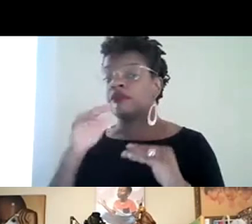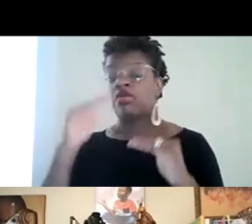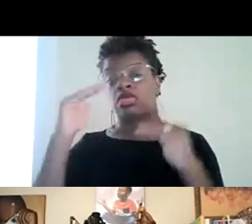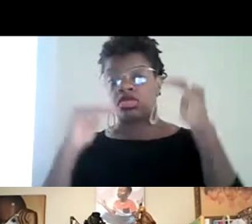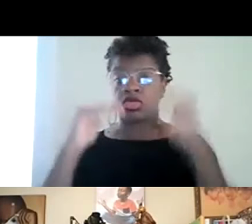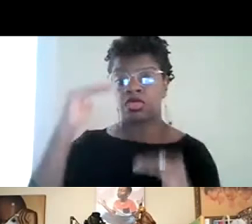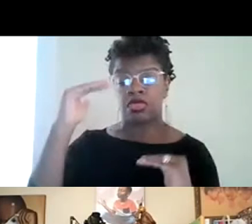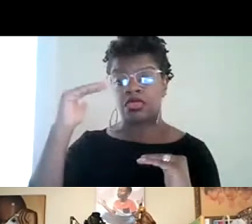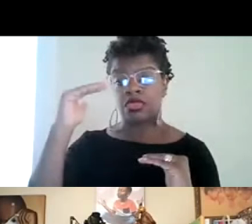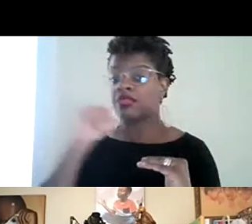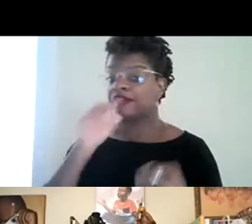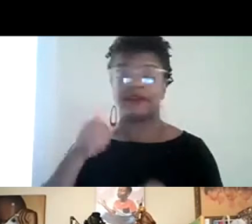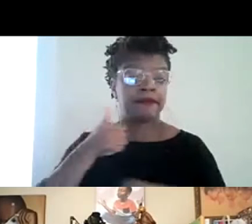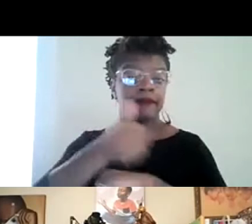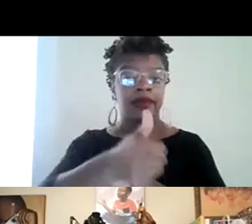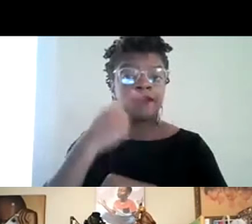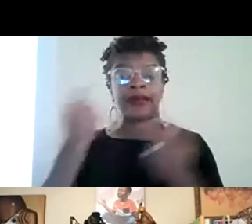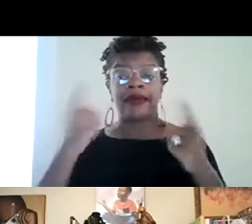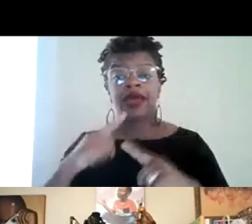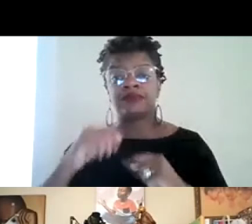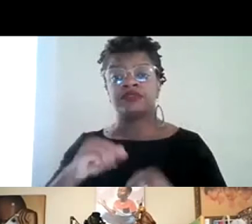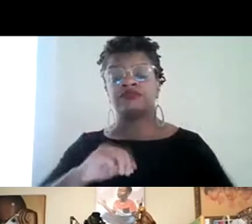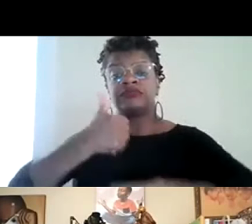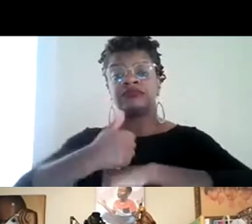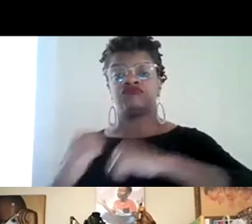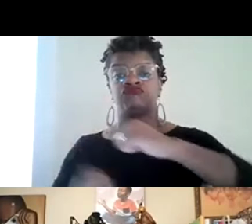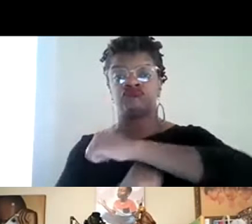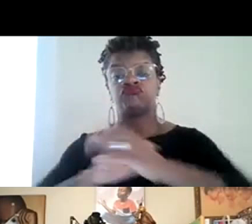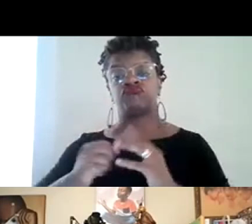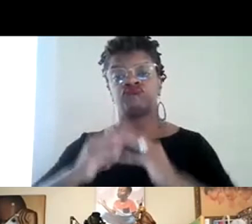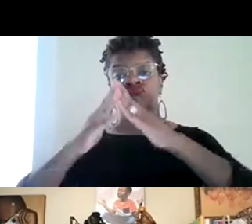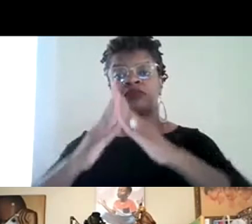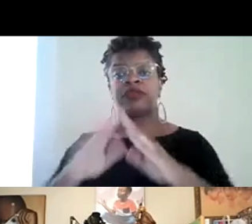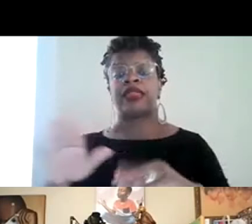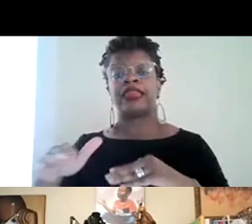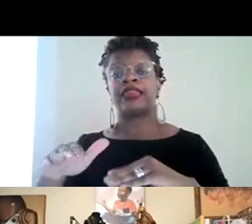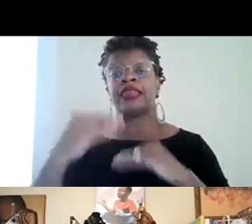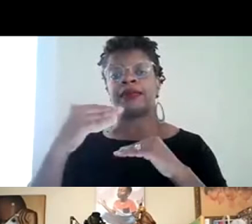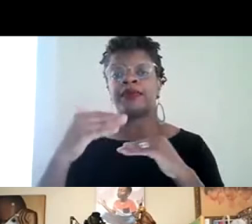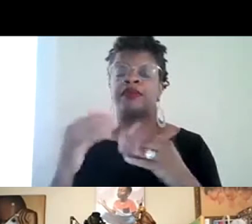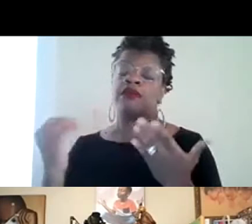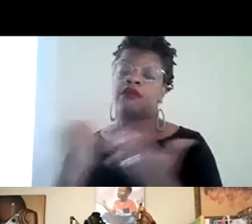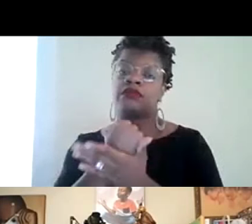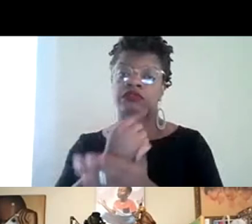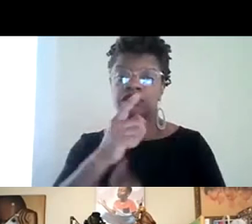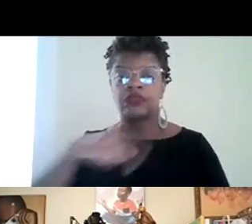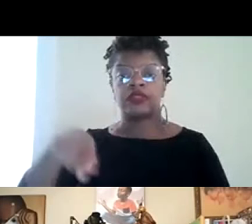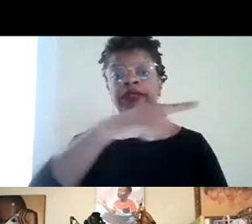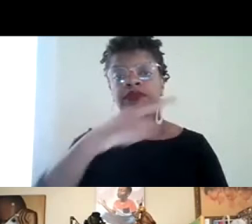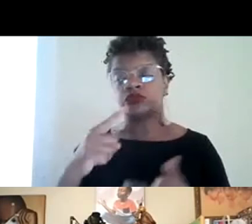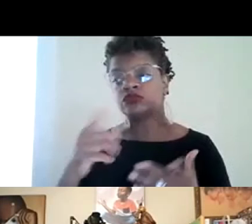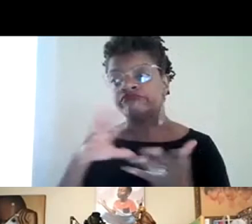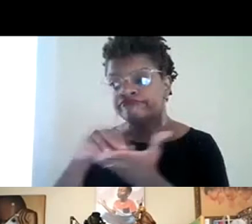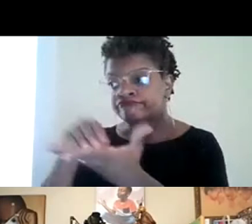of systems and structures that have been put in place that limit opportunities for them to learn and have